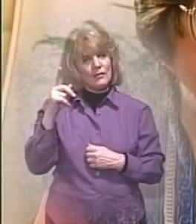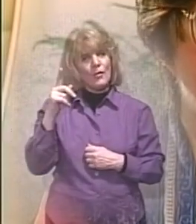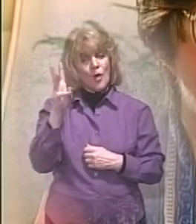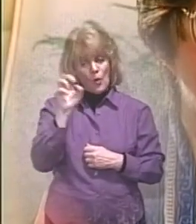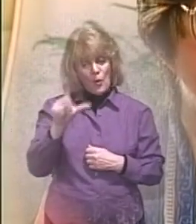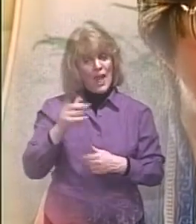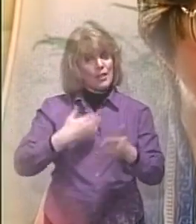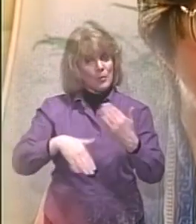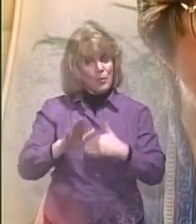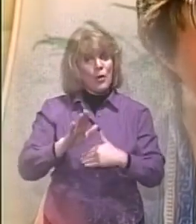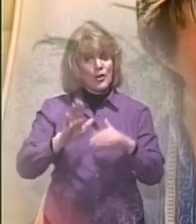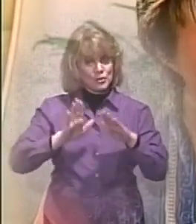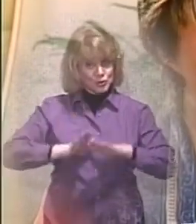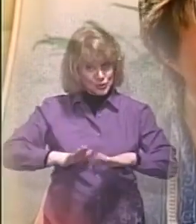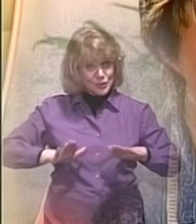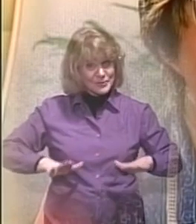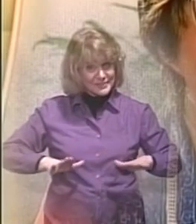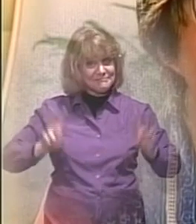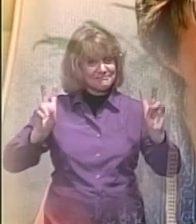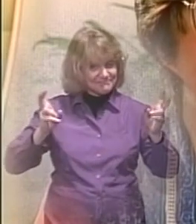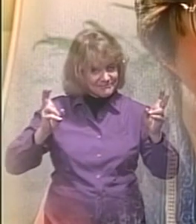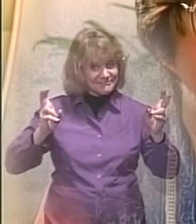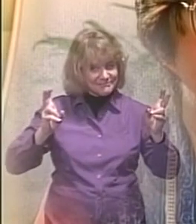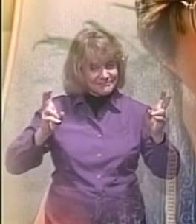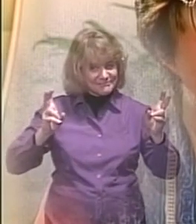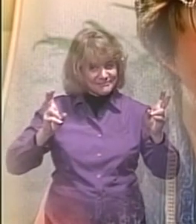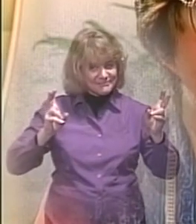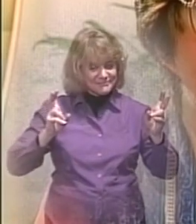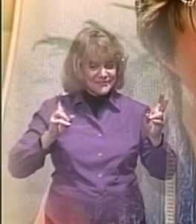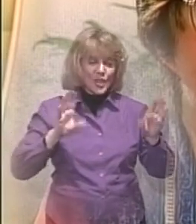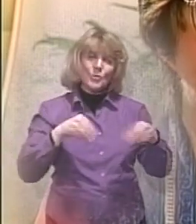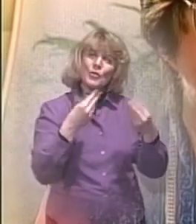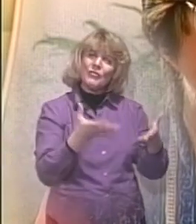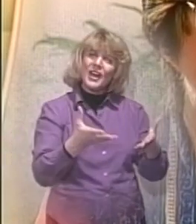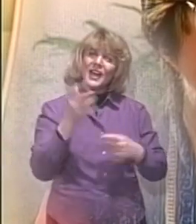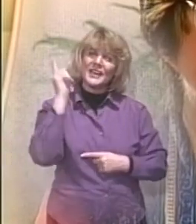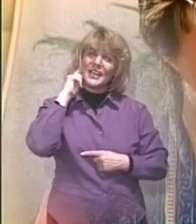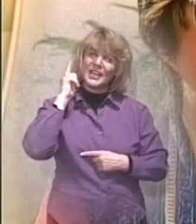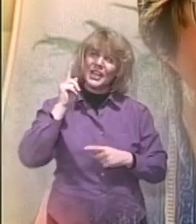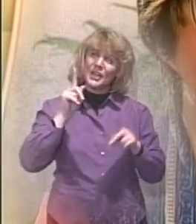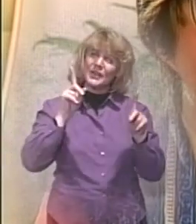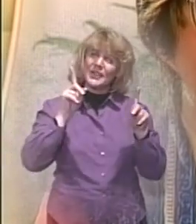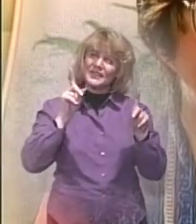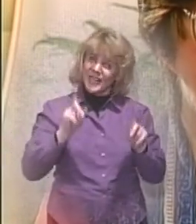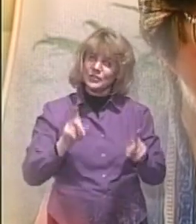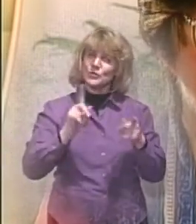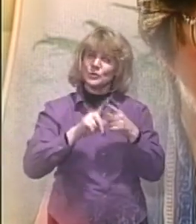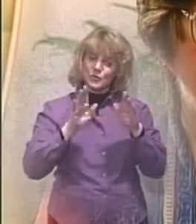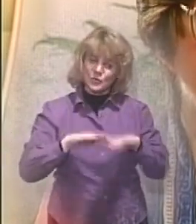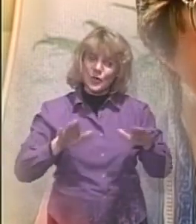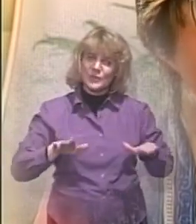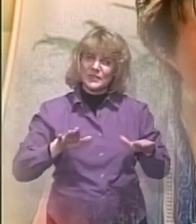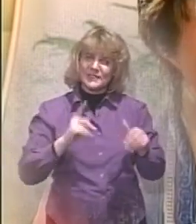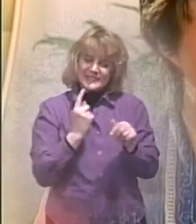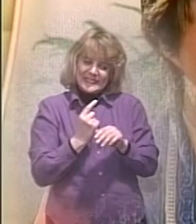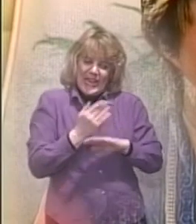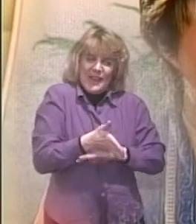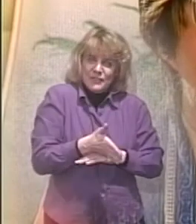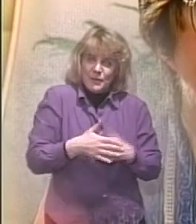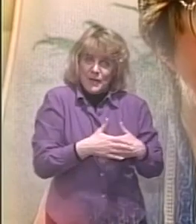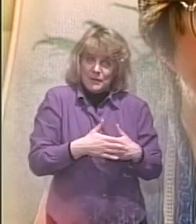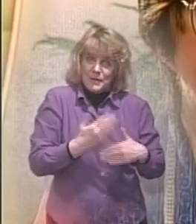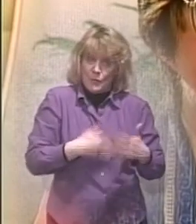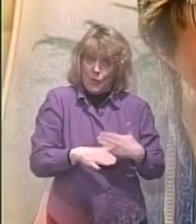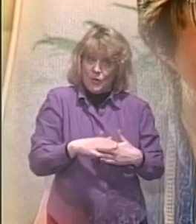close to discharge as possible. And the reason for that is that babies, when they're first born, may have fluid in their ears. They may